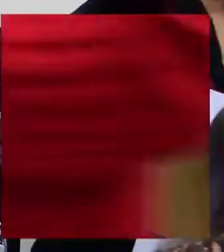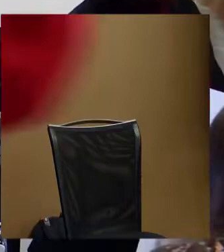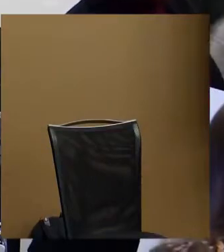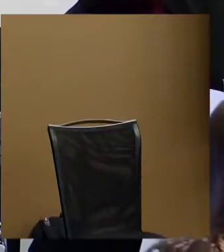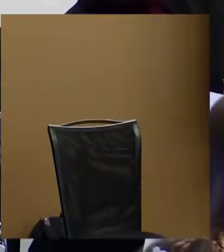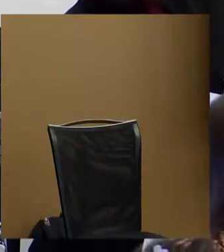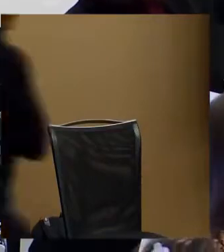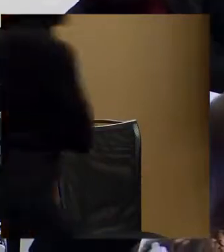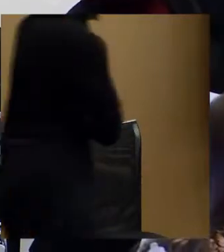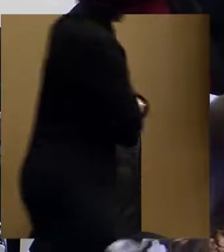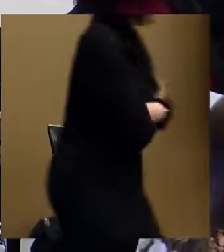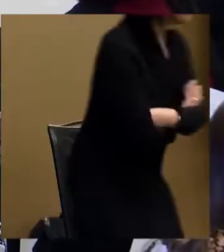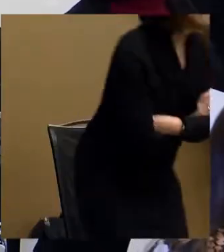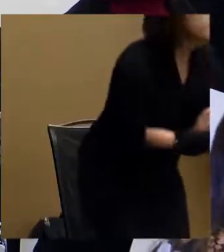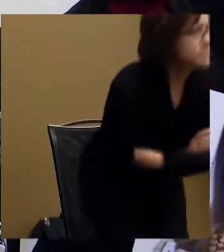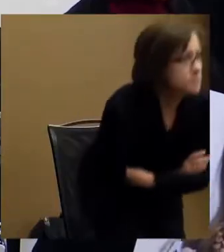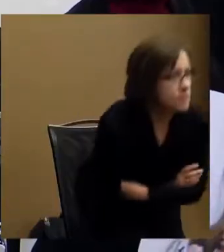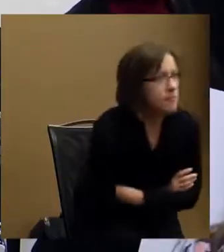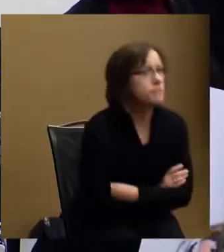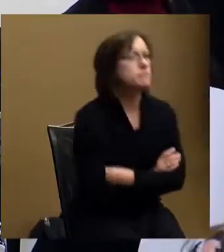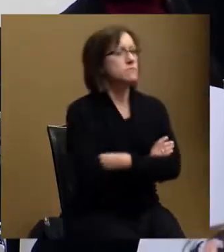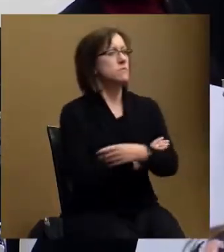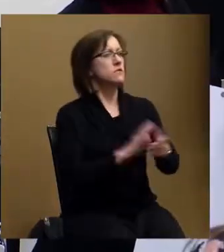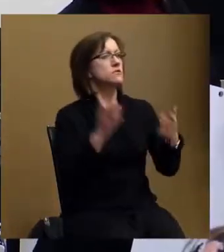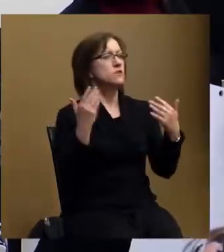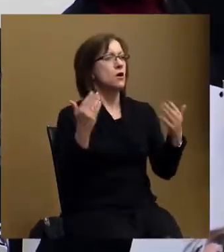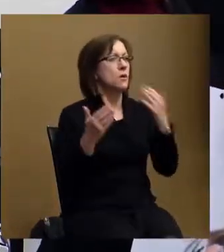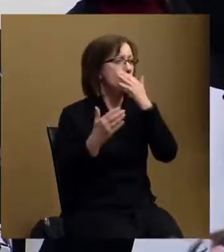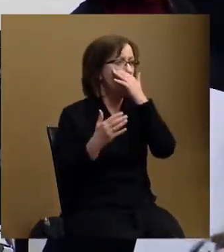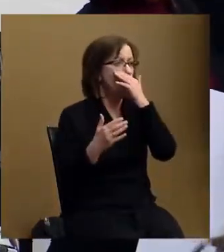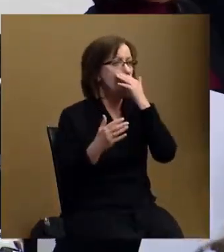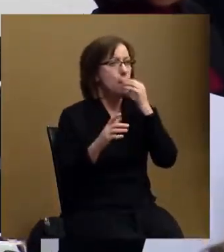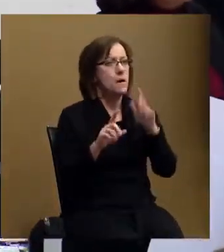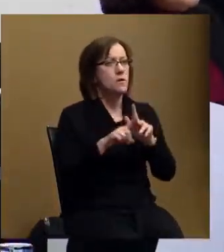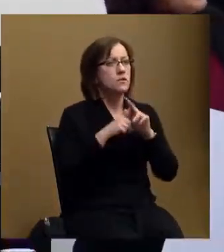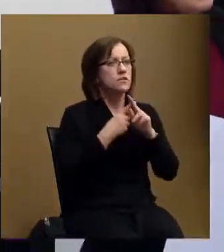so let's start first.